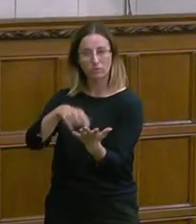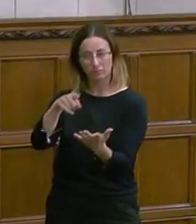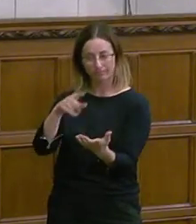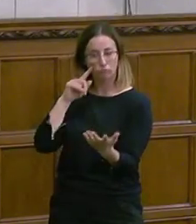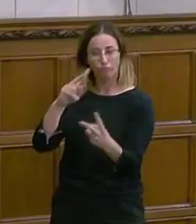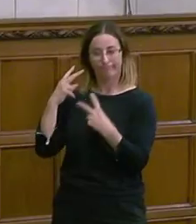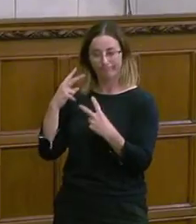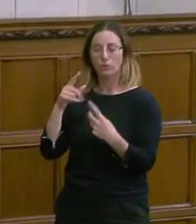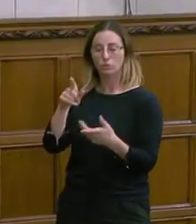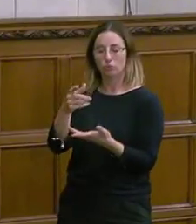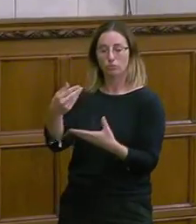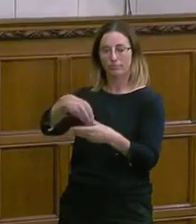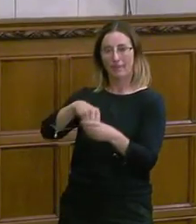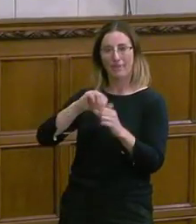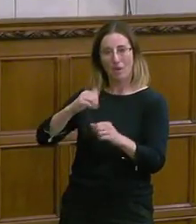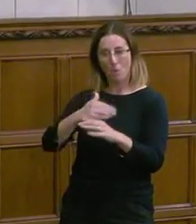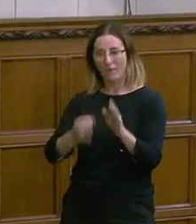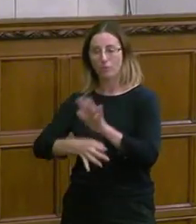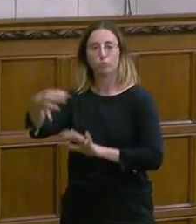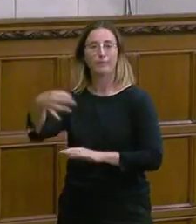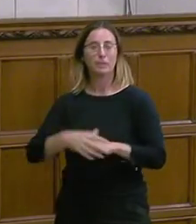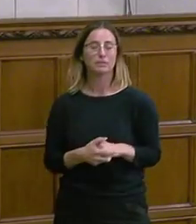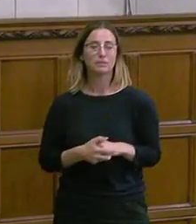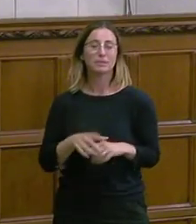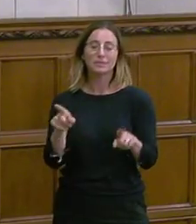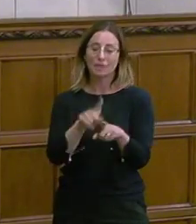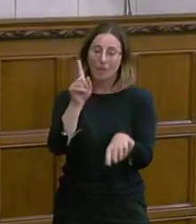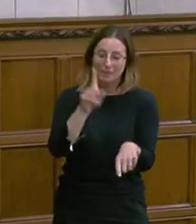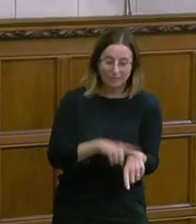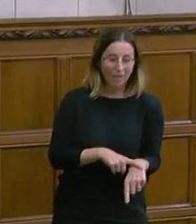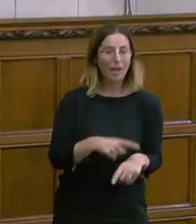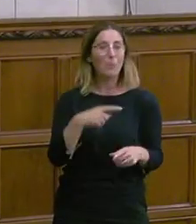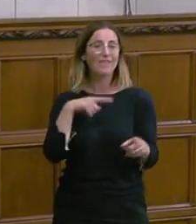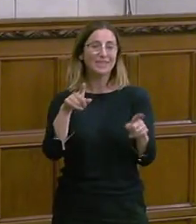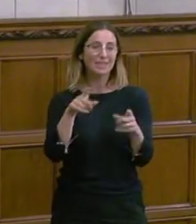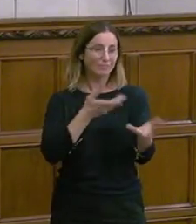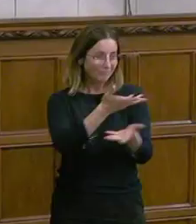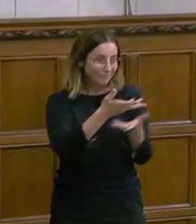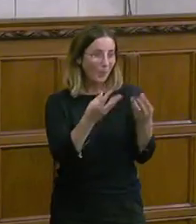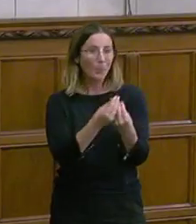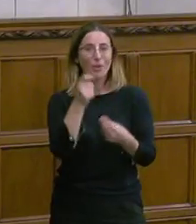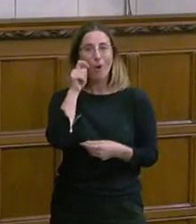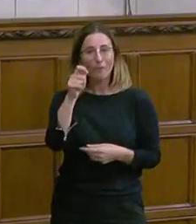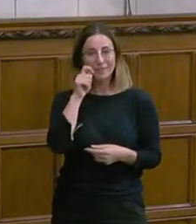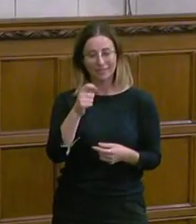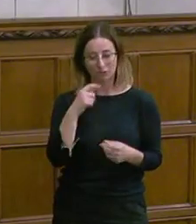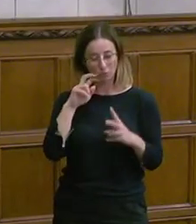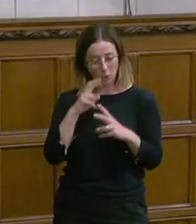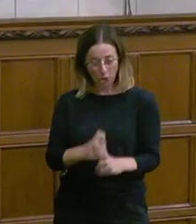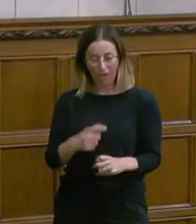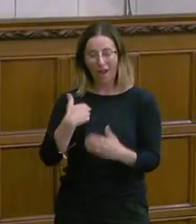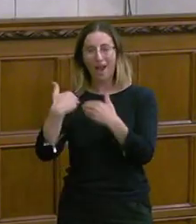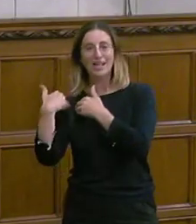of that work. In addition to this, we have asked Ofsted, Mr. Stringer, to consider how our accountability system